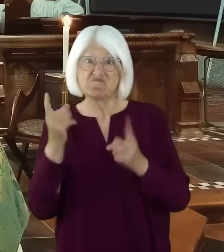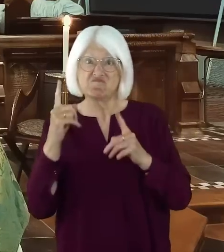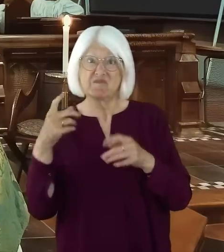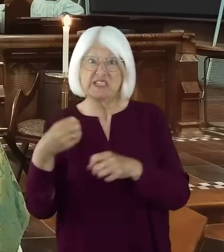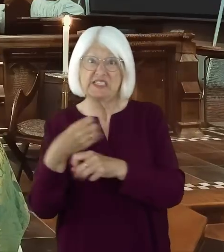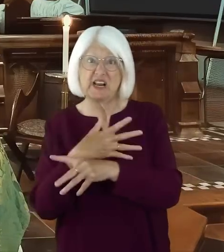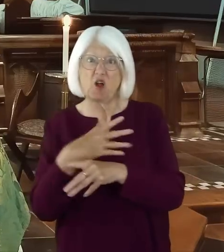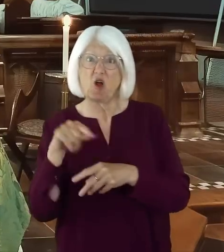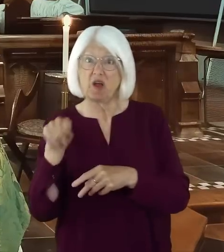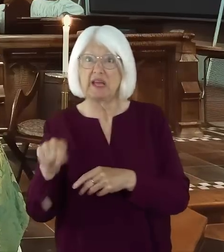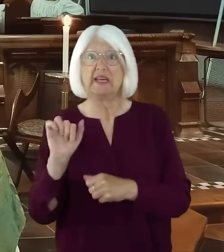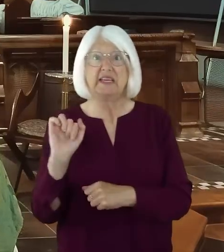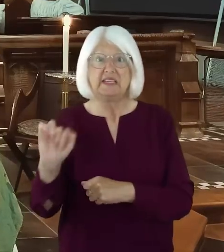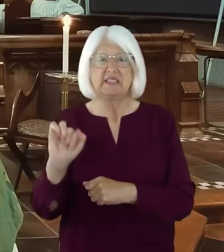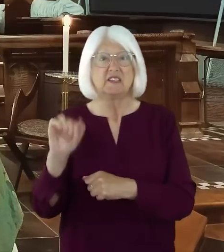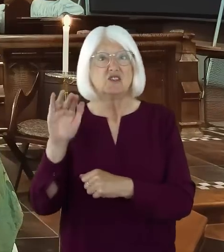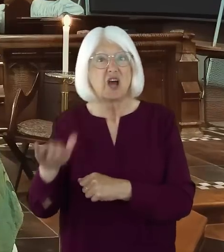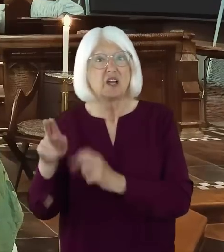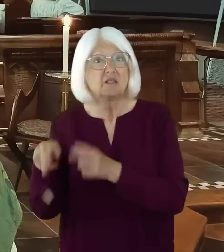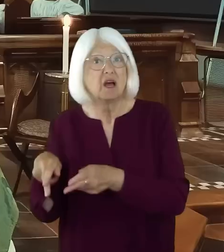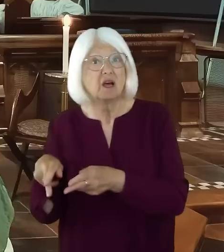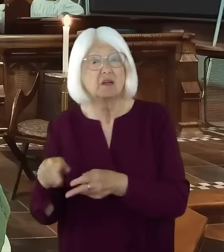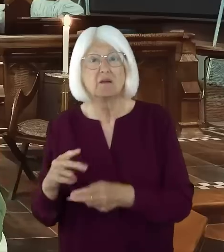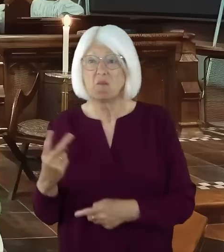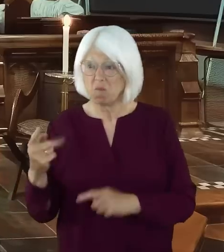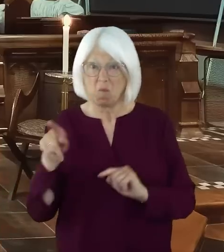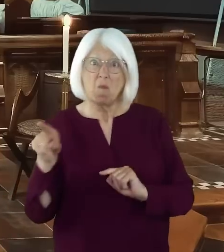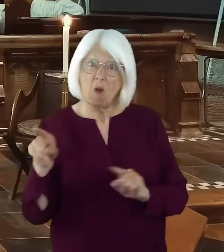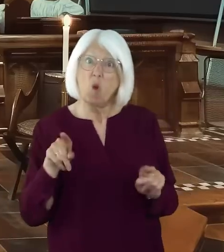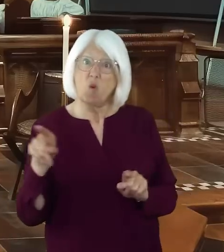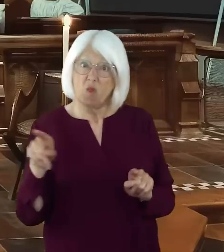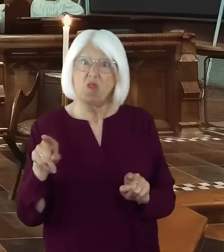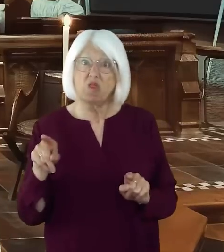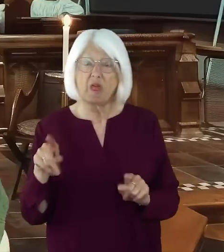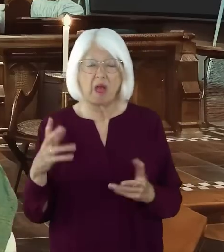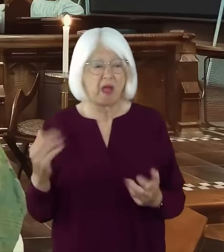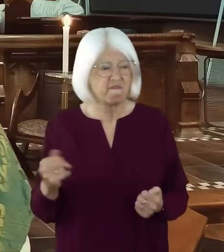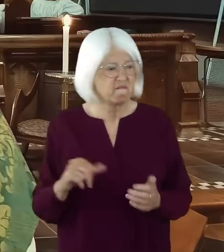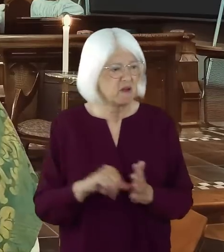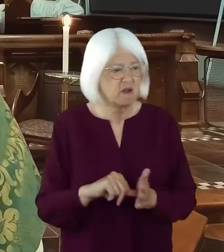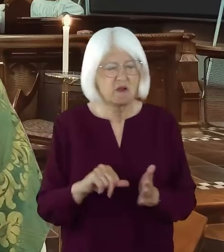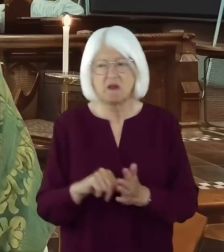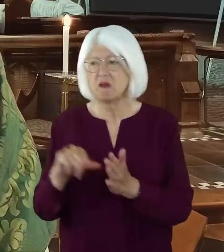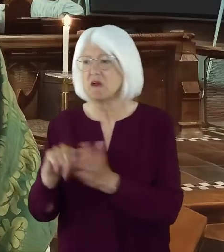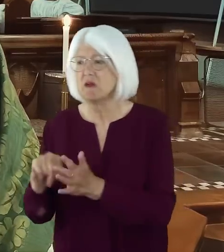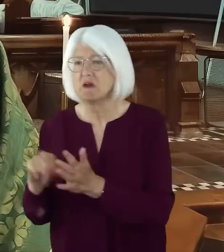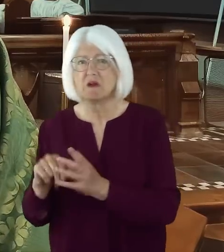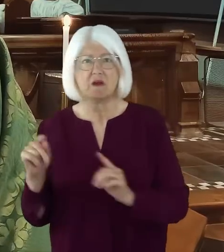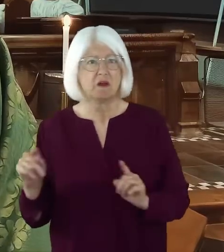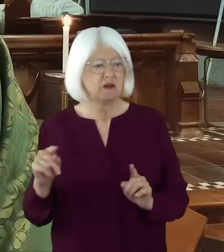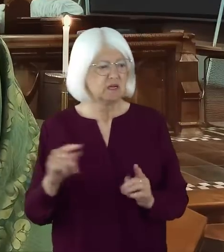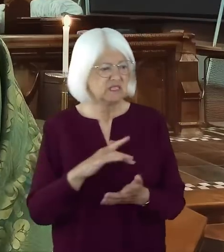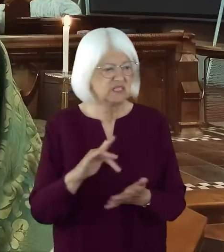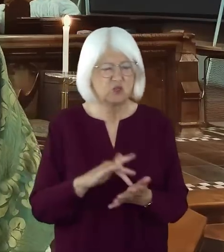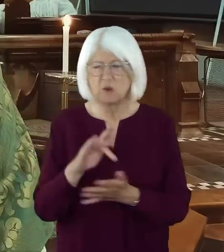died. Both of them, despite all that they face, despite the situations they